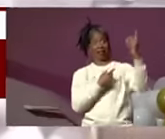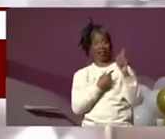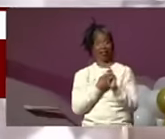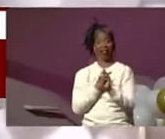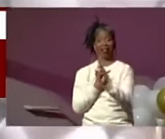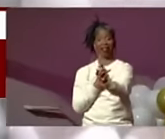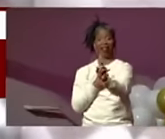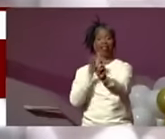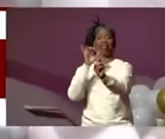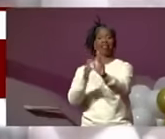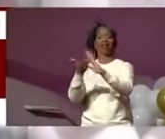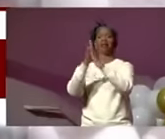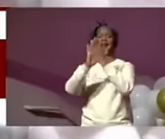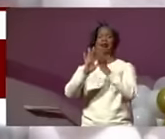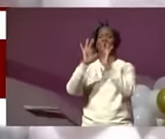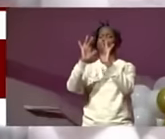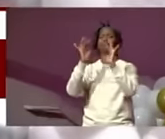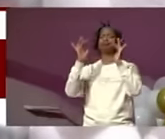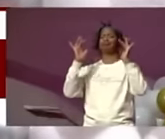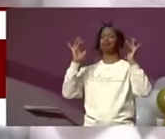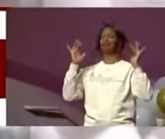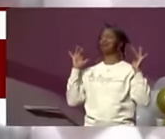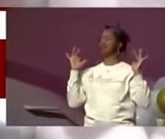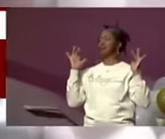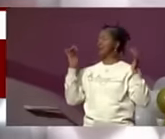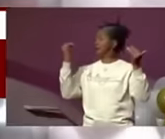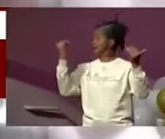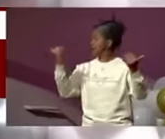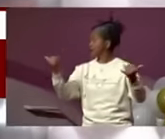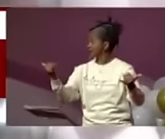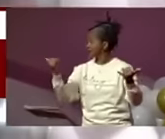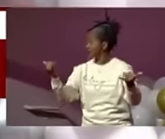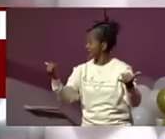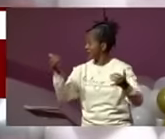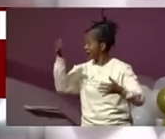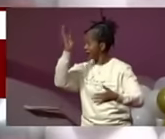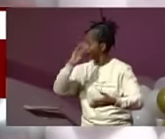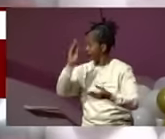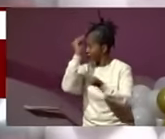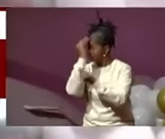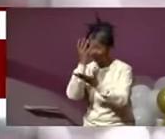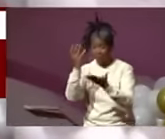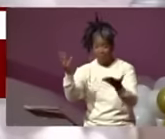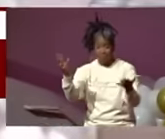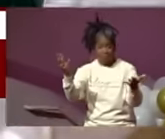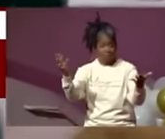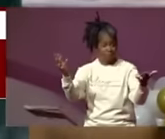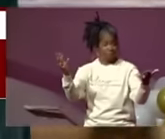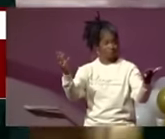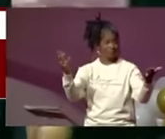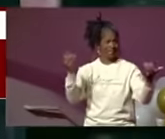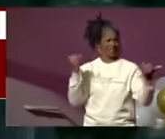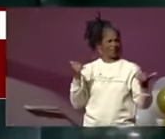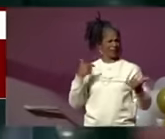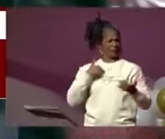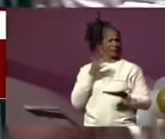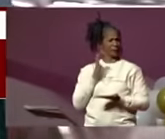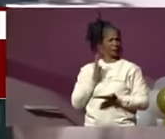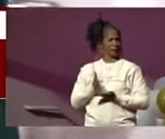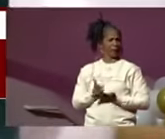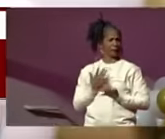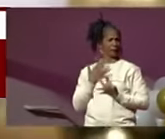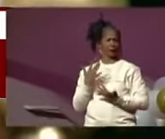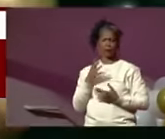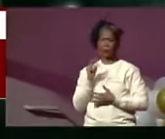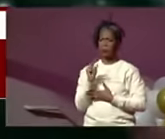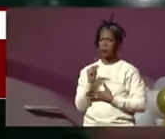as the light of the world. And so here it is, here it is. God is speaking, And God won't even let me stop the